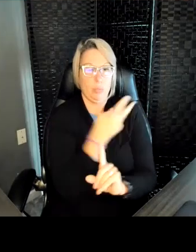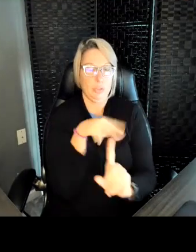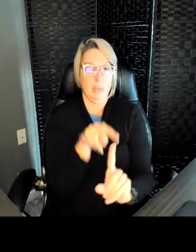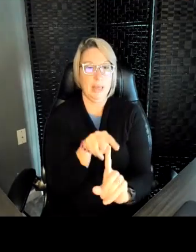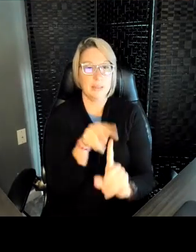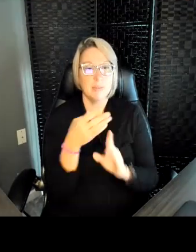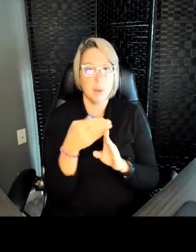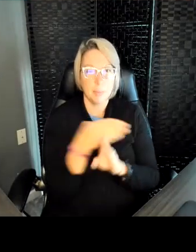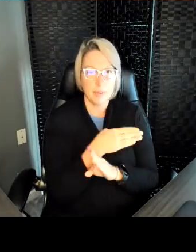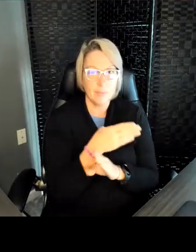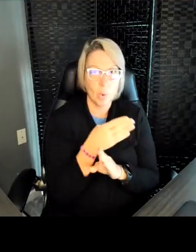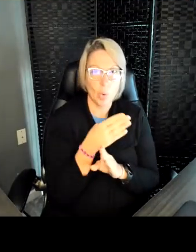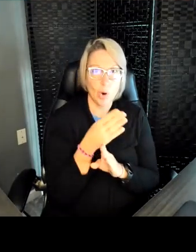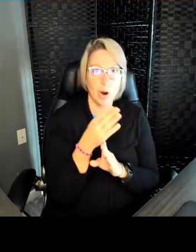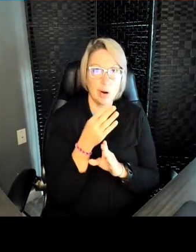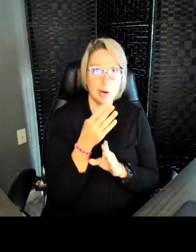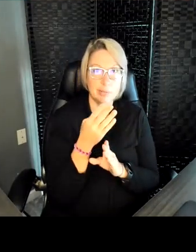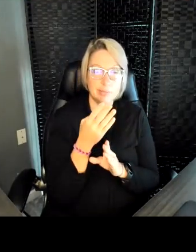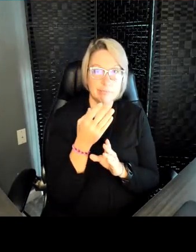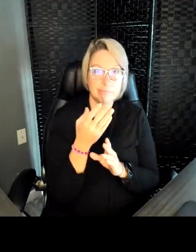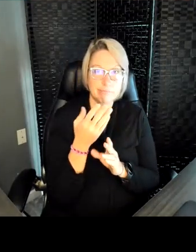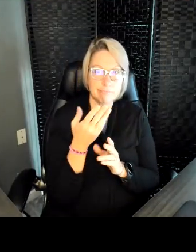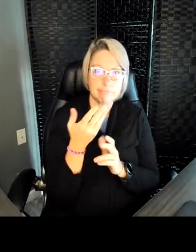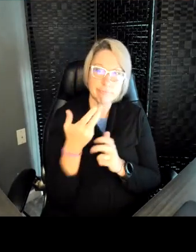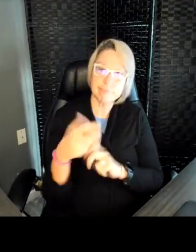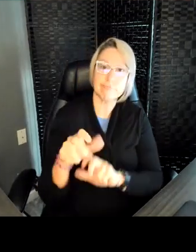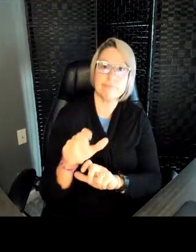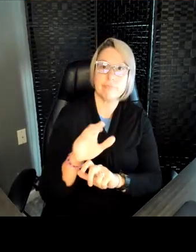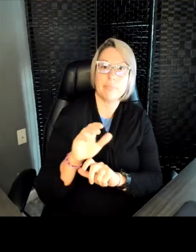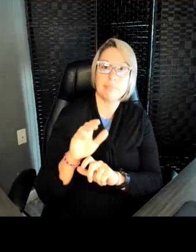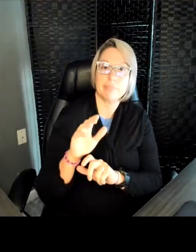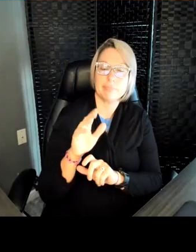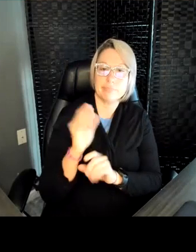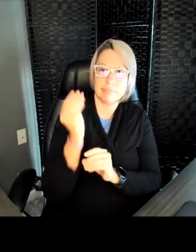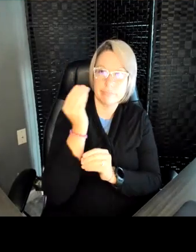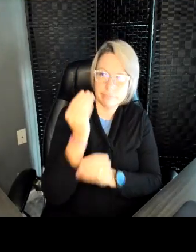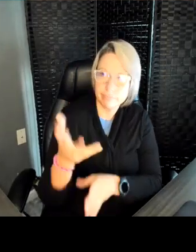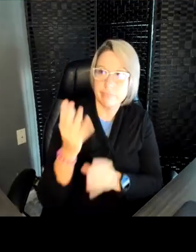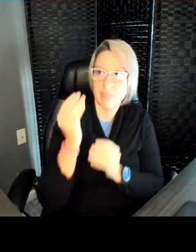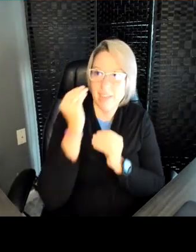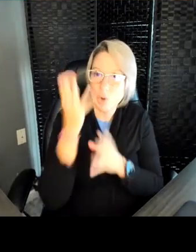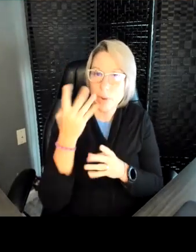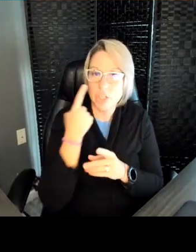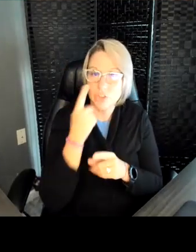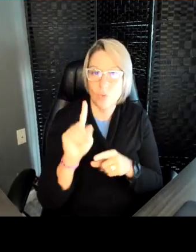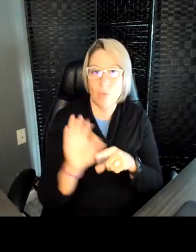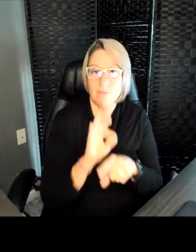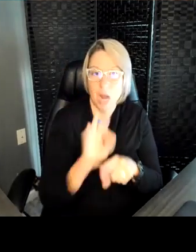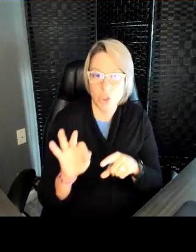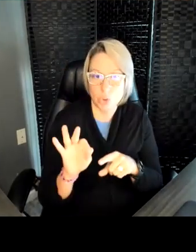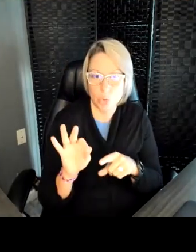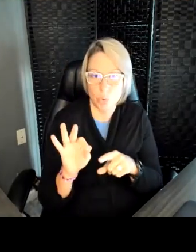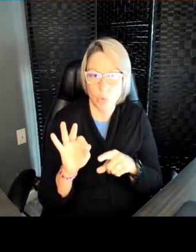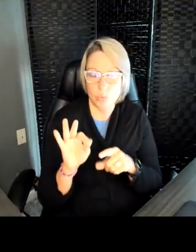before they hand off the kid back to us for more of a functional interpretation. So these are two specific to deafness. So